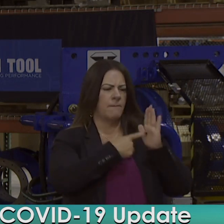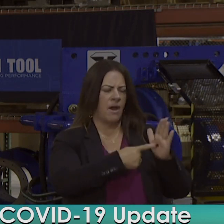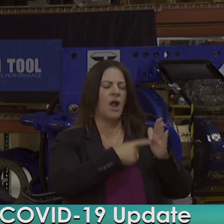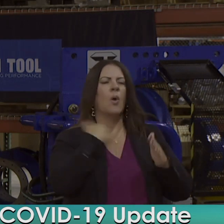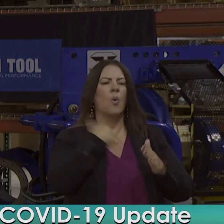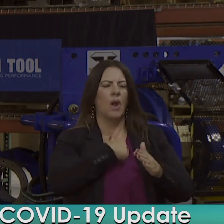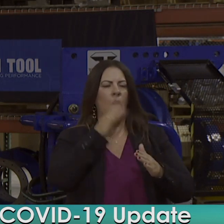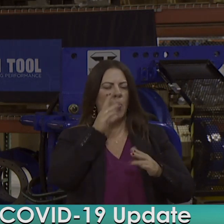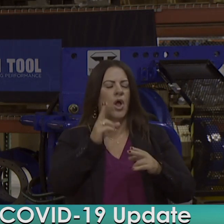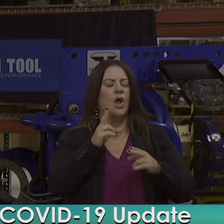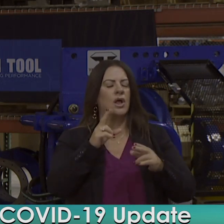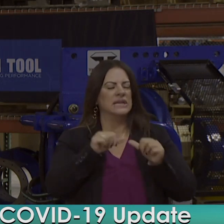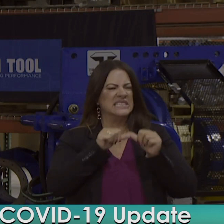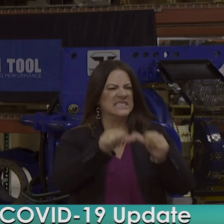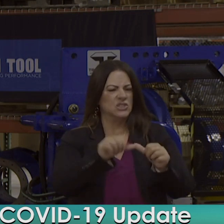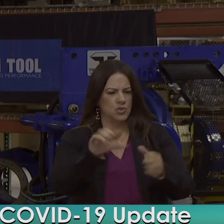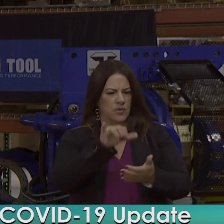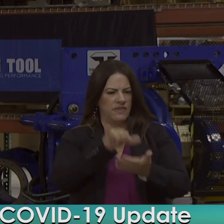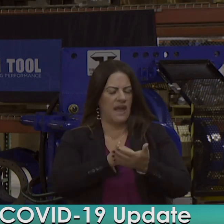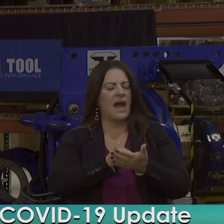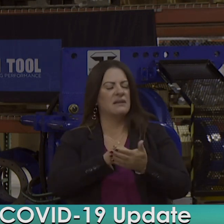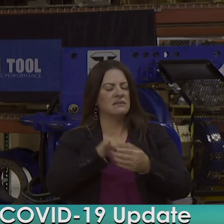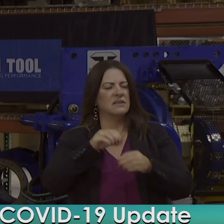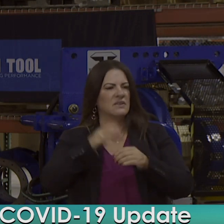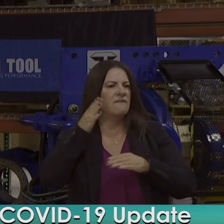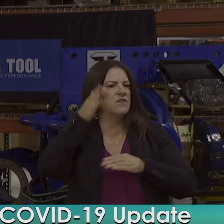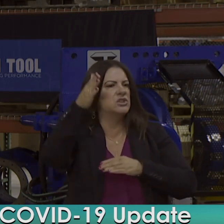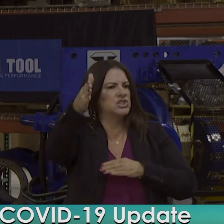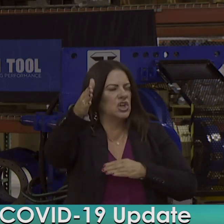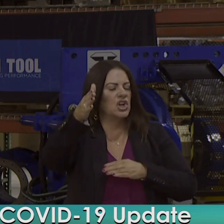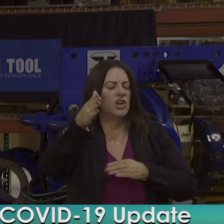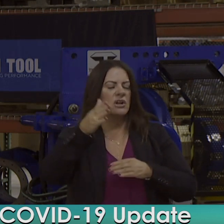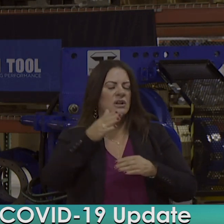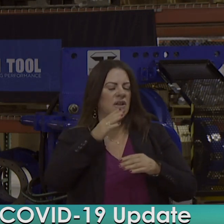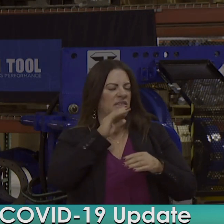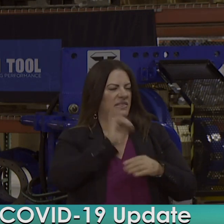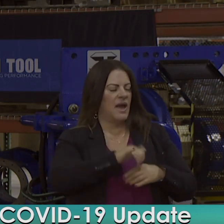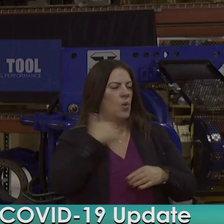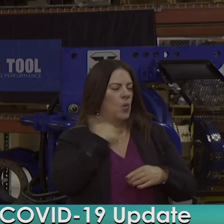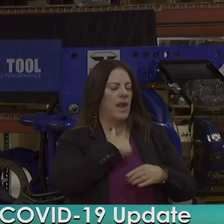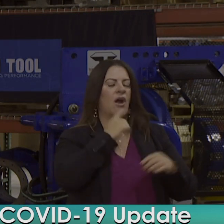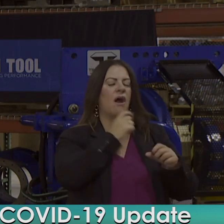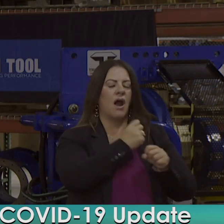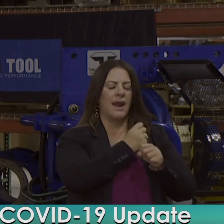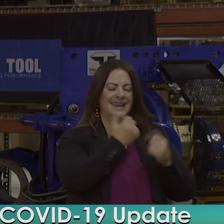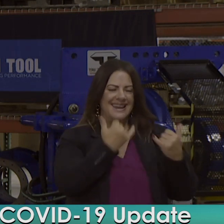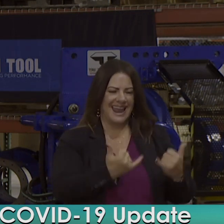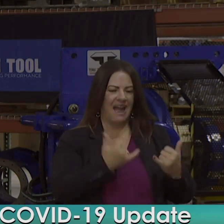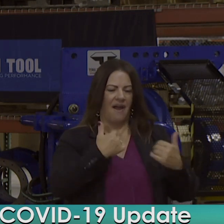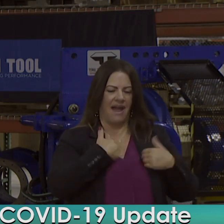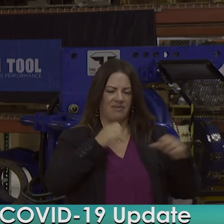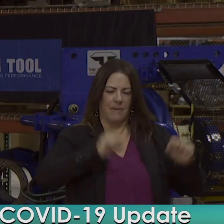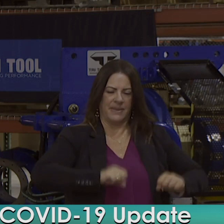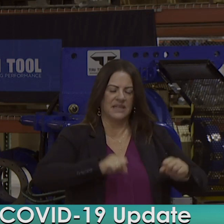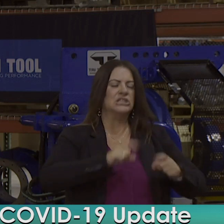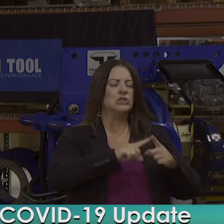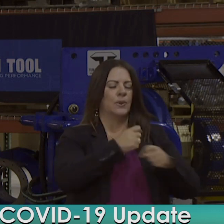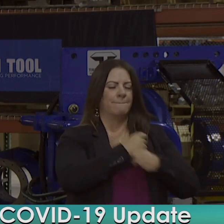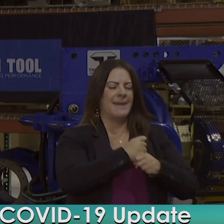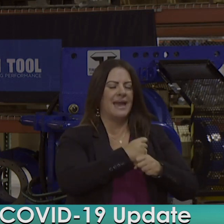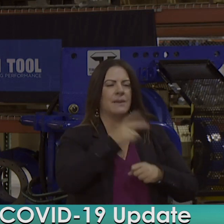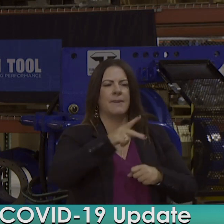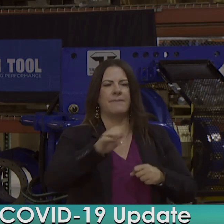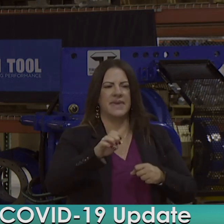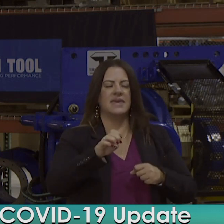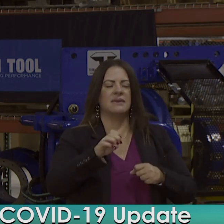California-based manufacturers, that can produce hundreds and hundreds of millions of units of PPE. There's no reason that we can't